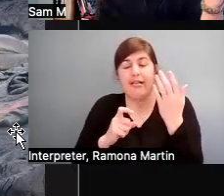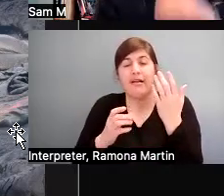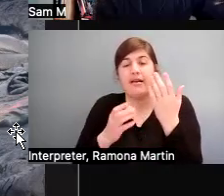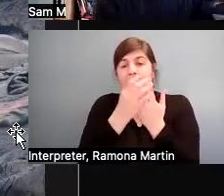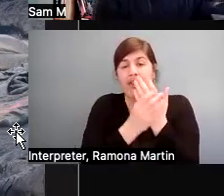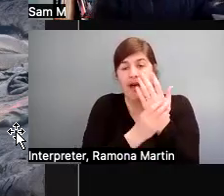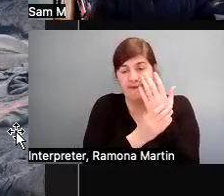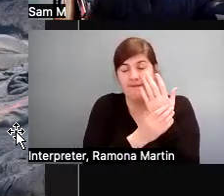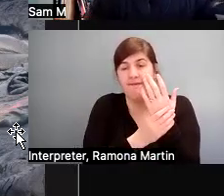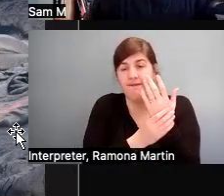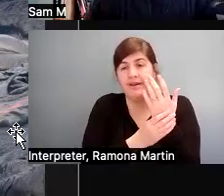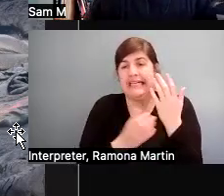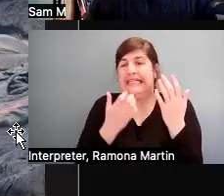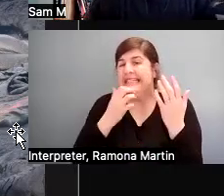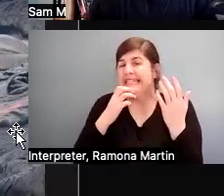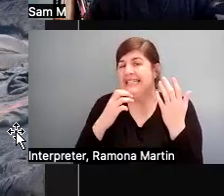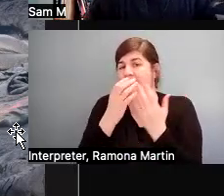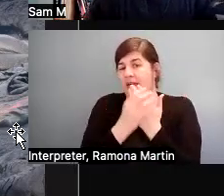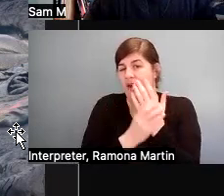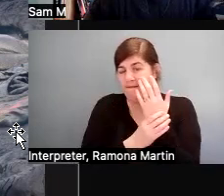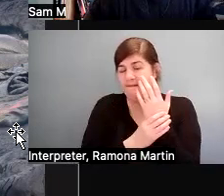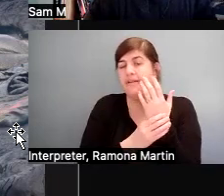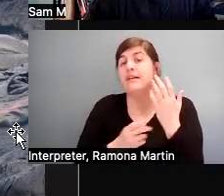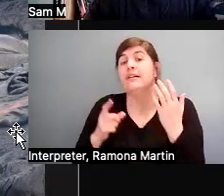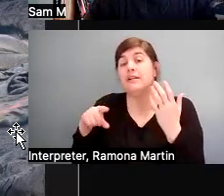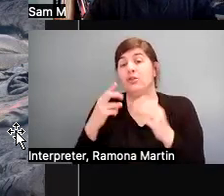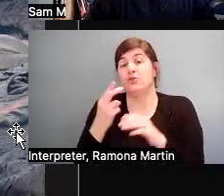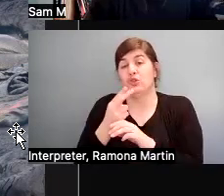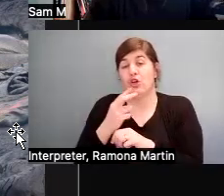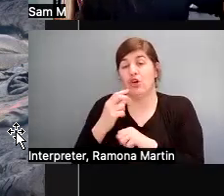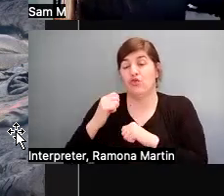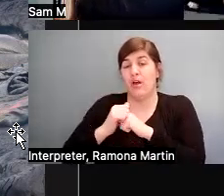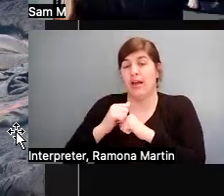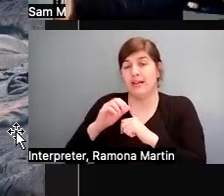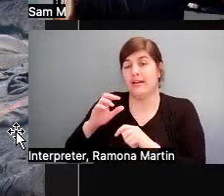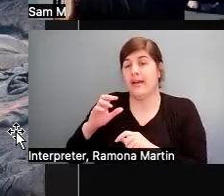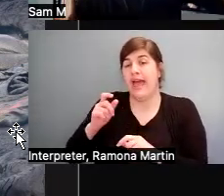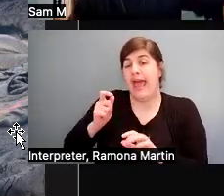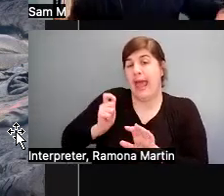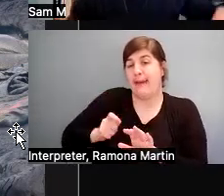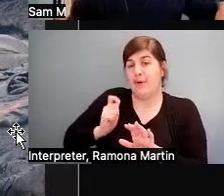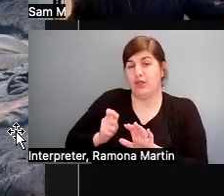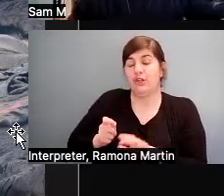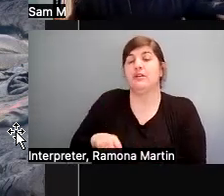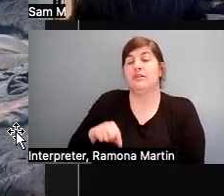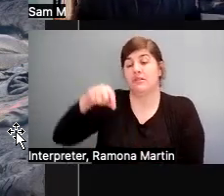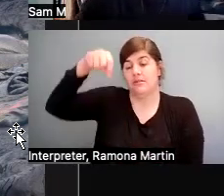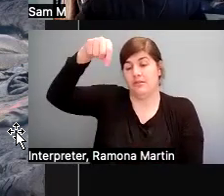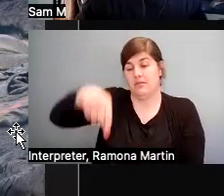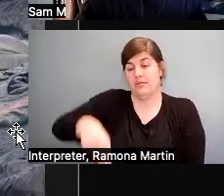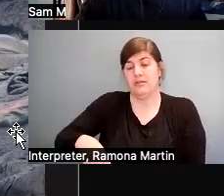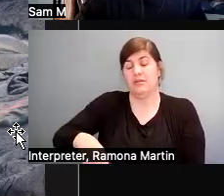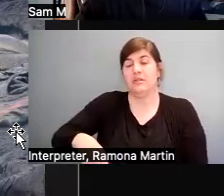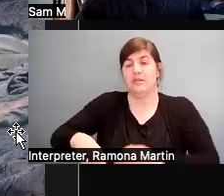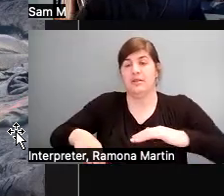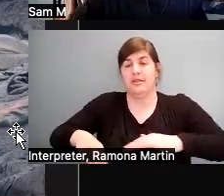a special glove, a heat glove, and they're basically using a rock hammer to stick the hammer inside the lava. So you see that red